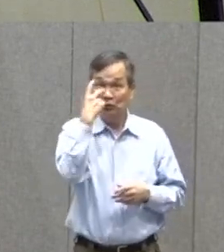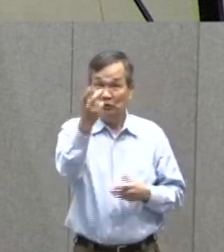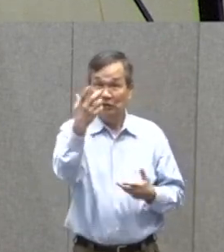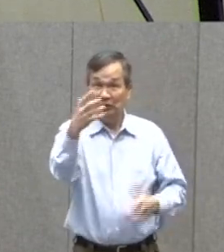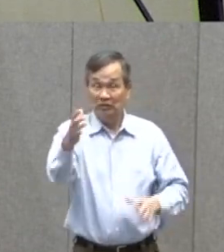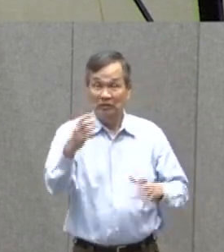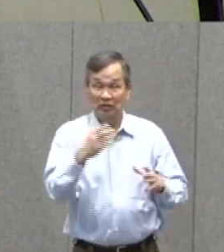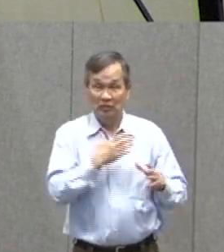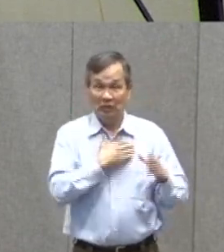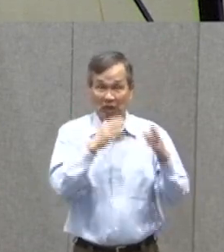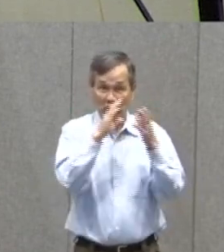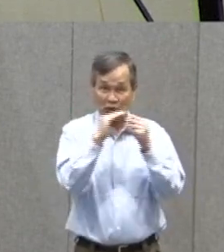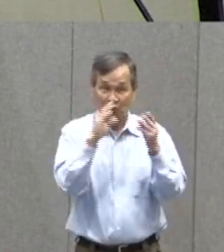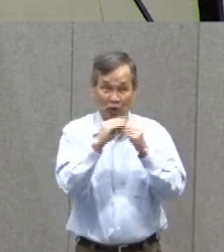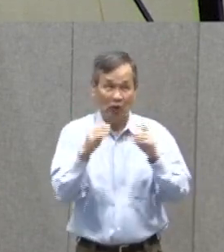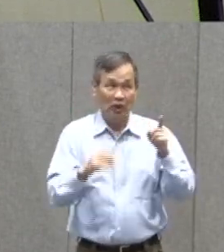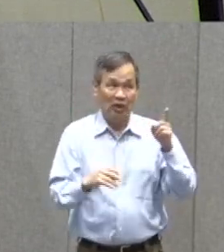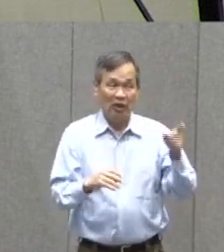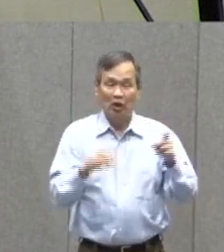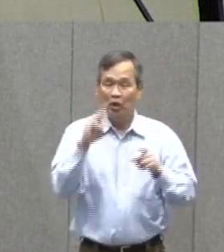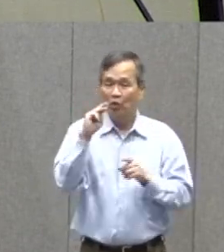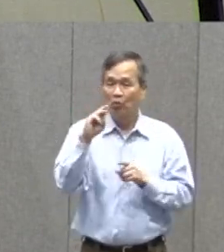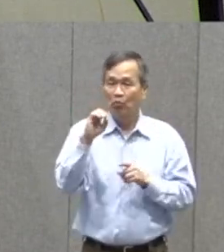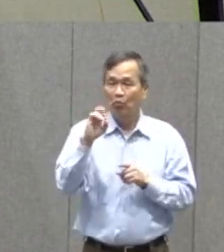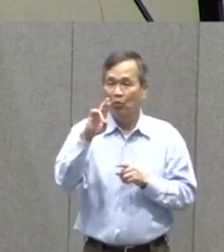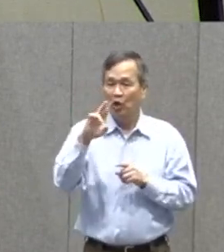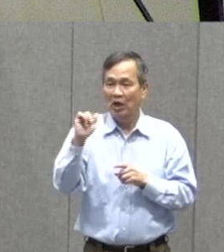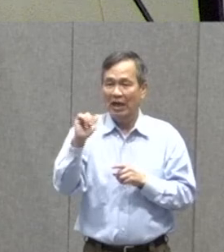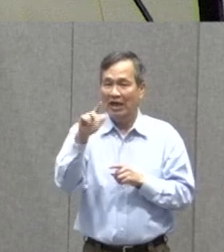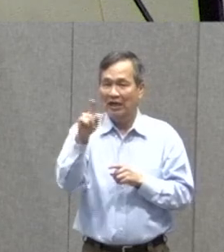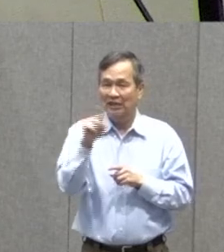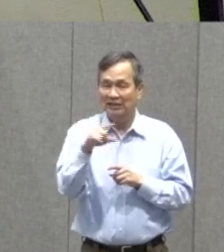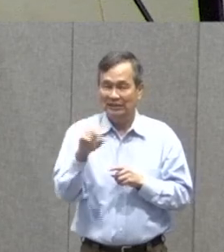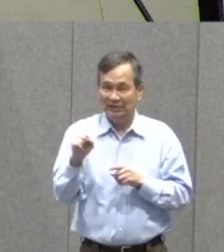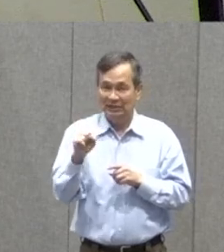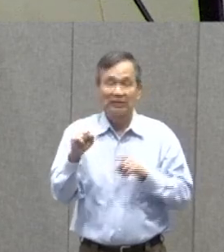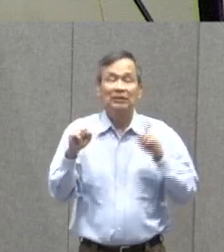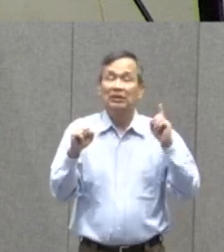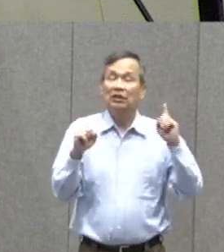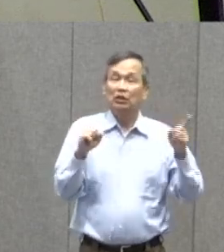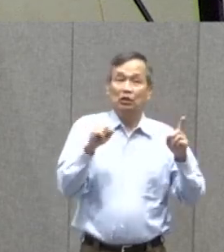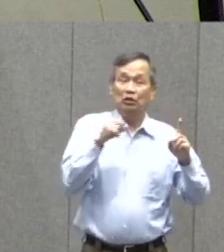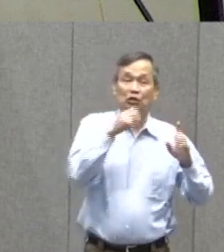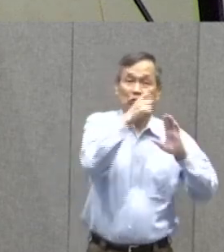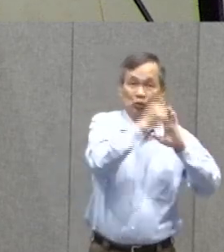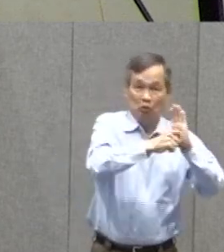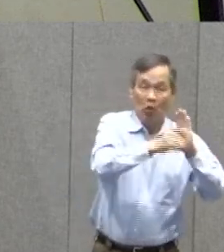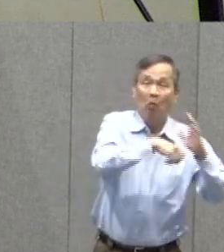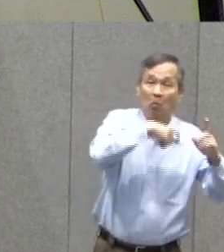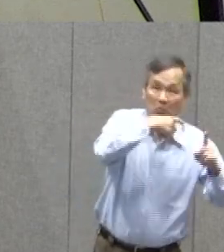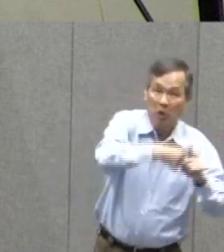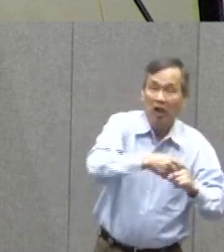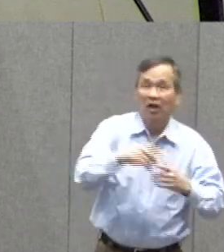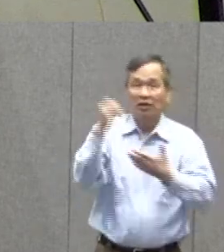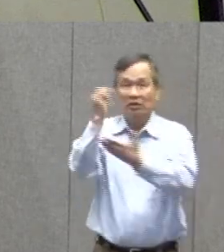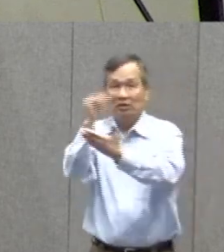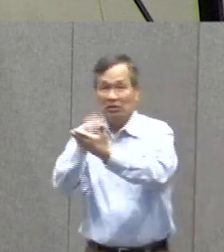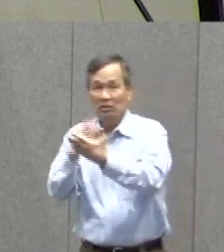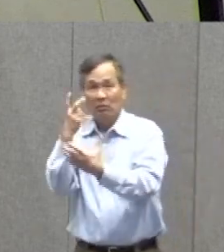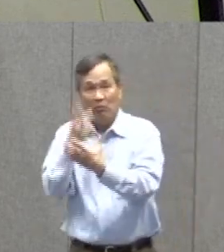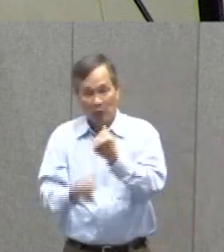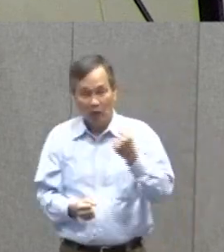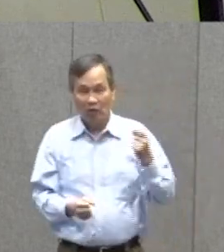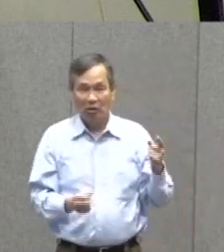Yuyi Morales, and she's the author and illustrator of this book, and you will see that the illustrations